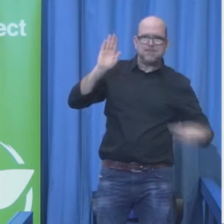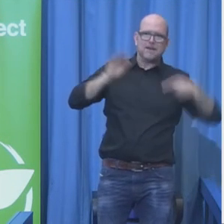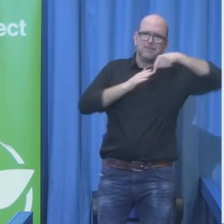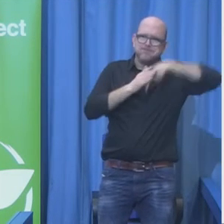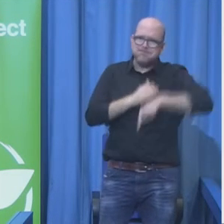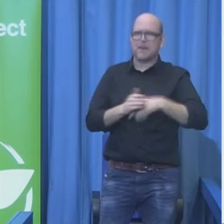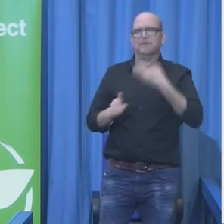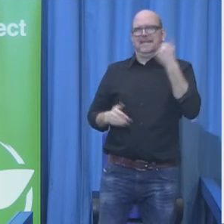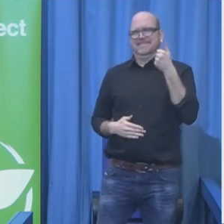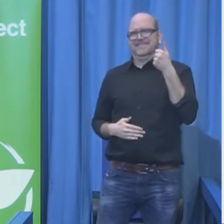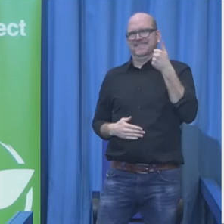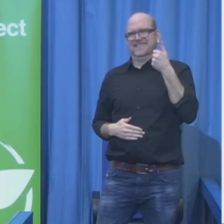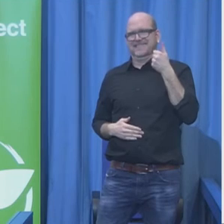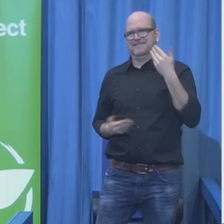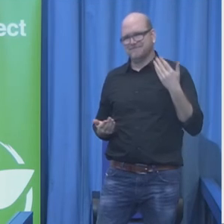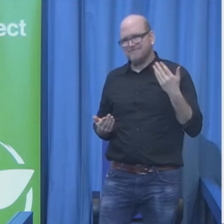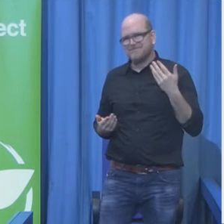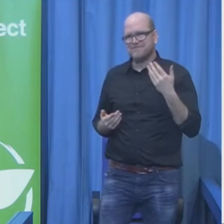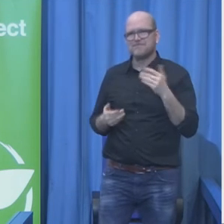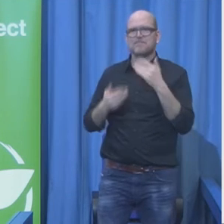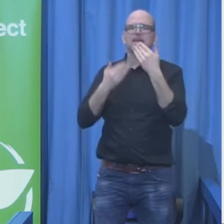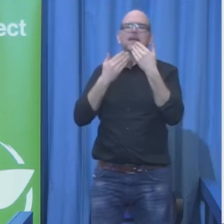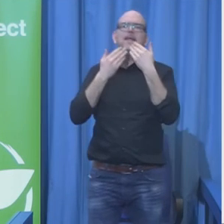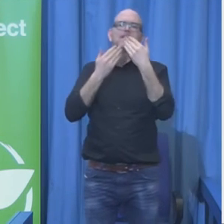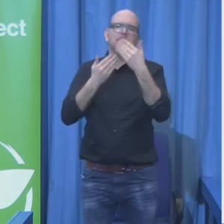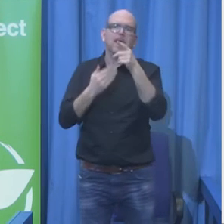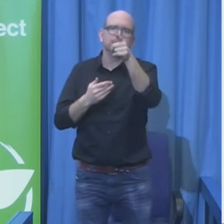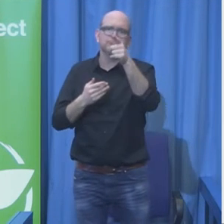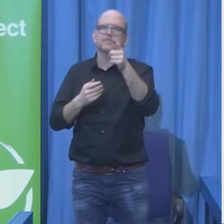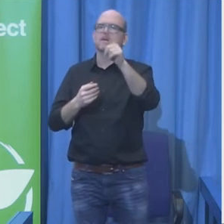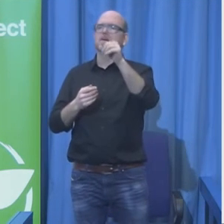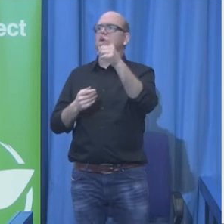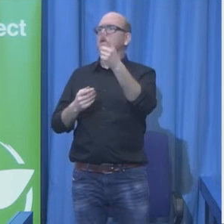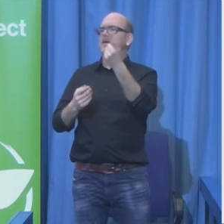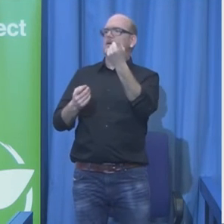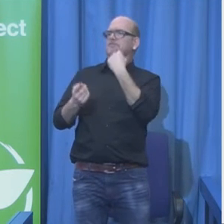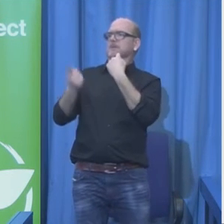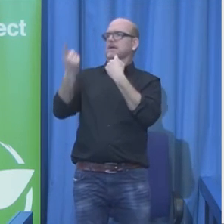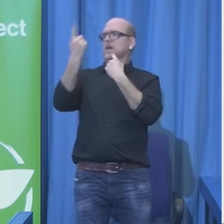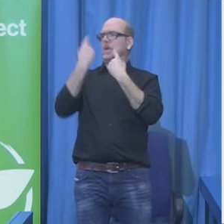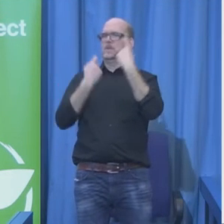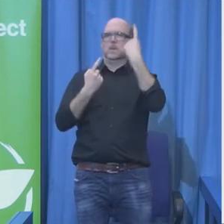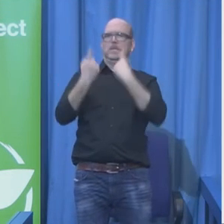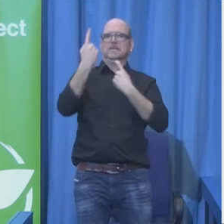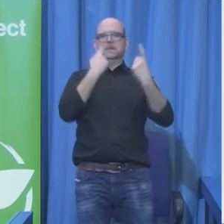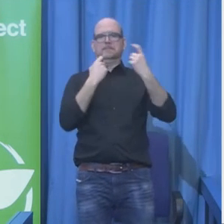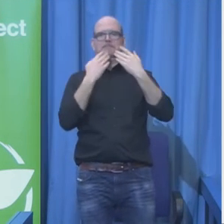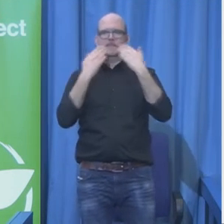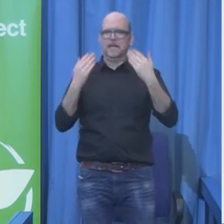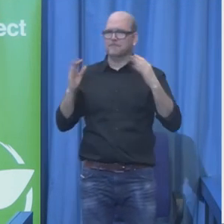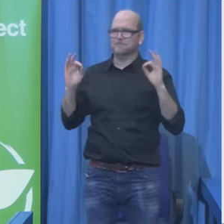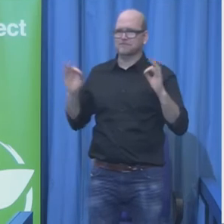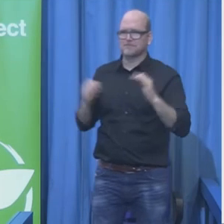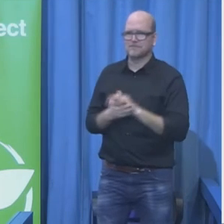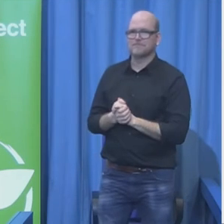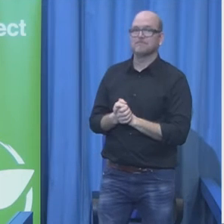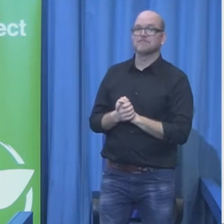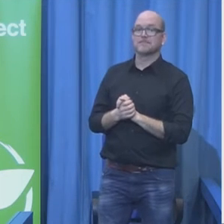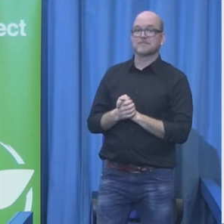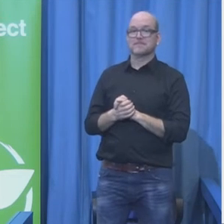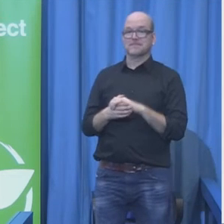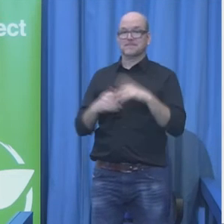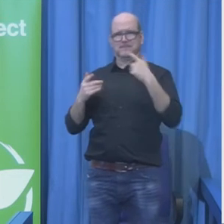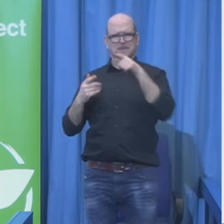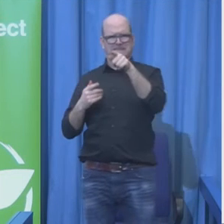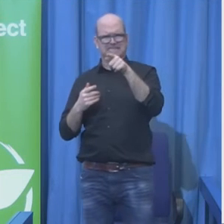have been happening thanks to that, but definitely they have not, and we saw the example from the ADA in the US, they in themselves will not achieve the objective we all